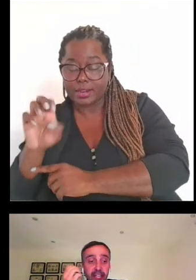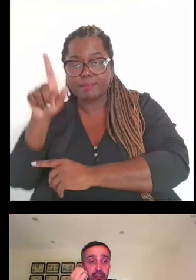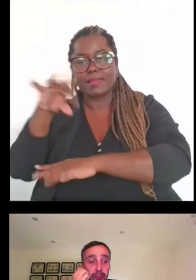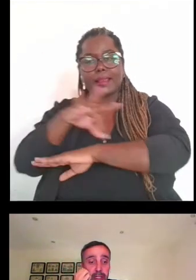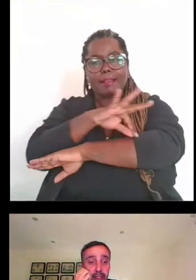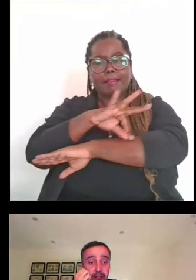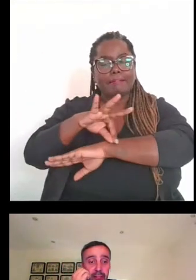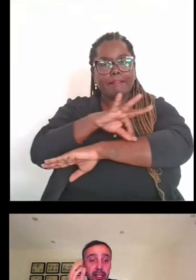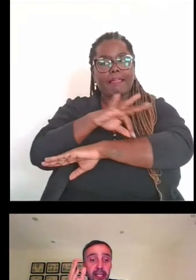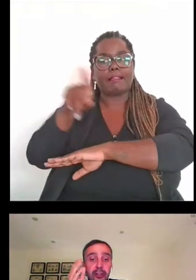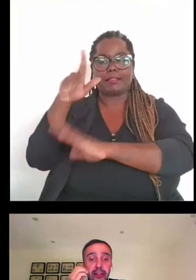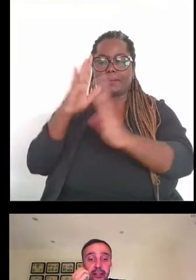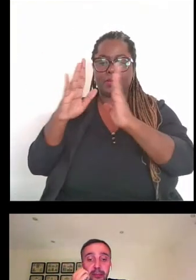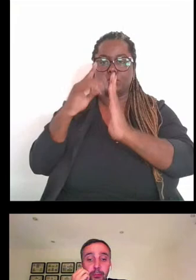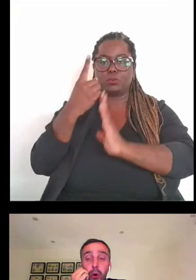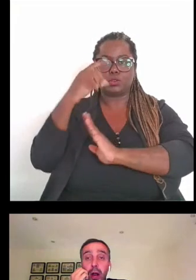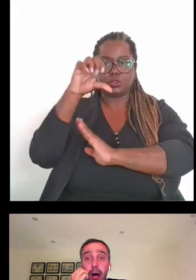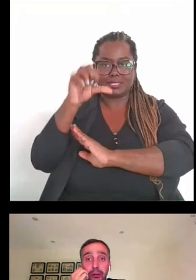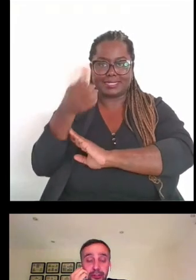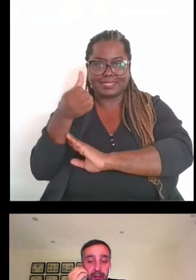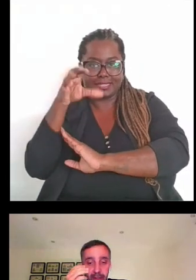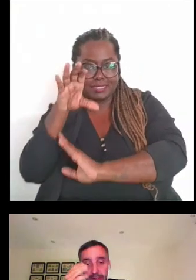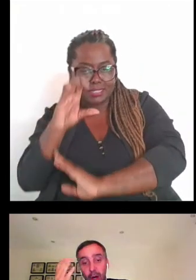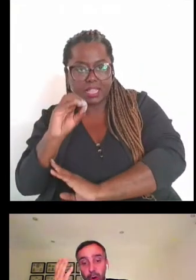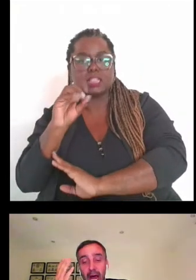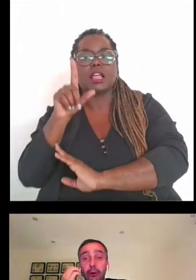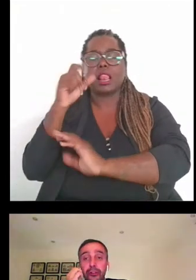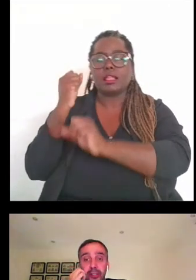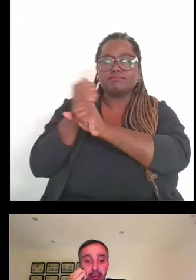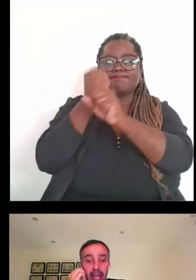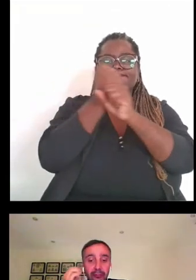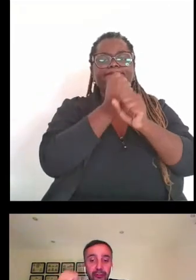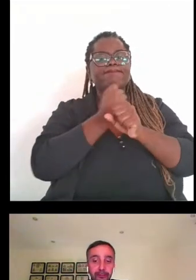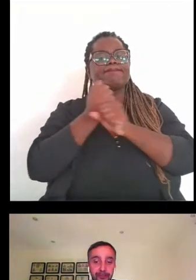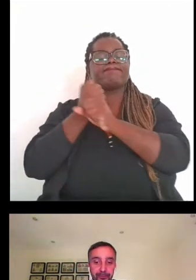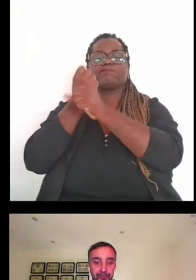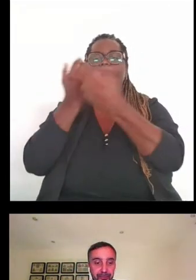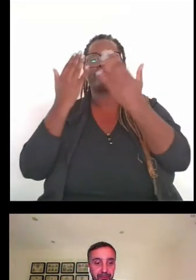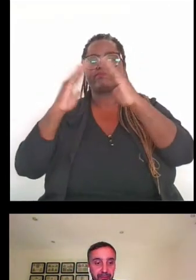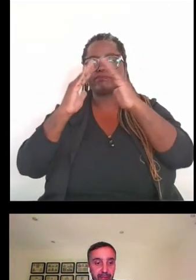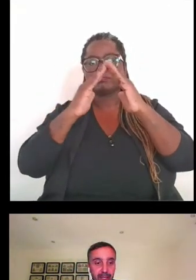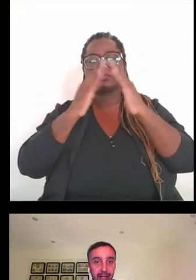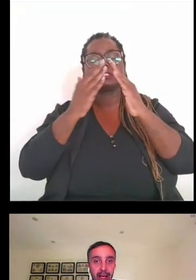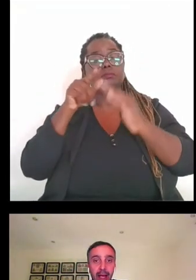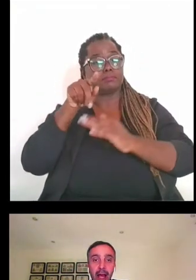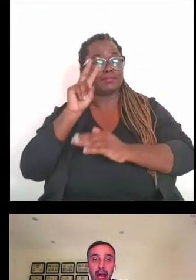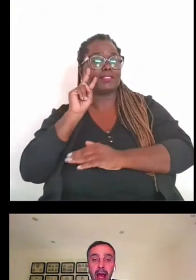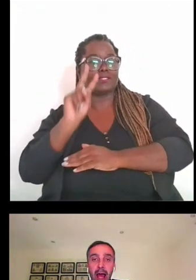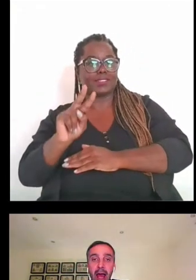his own residential buildings here you can see the Morehouse is the old house in New Haven